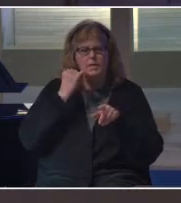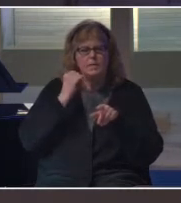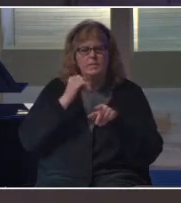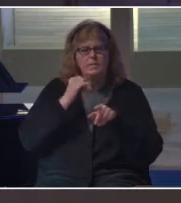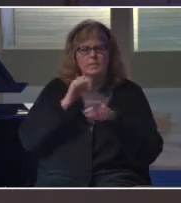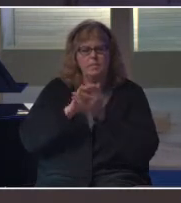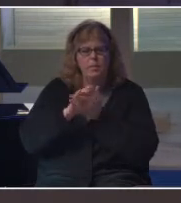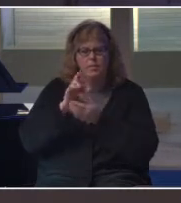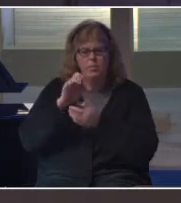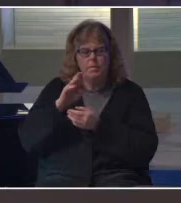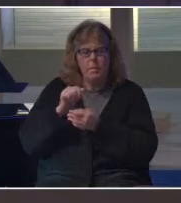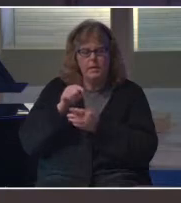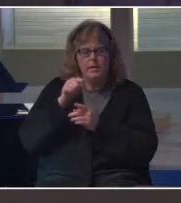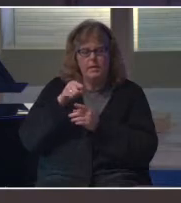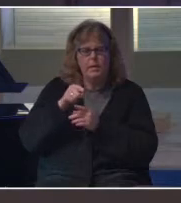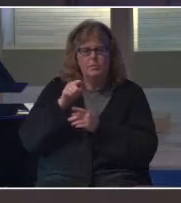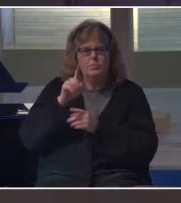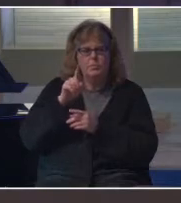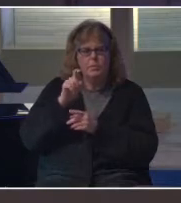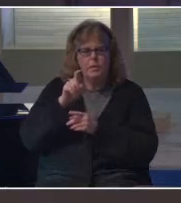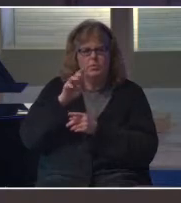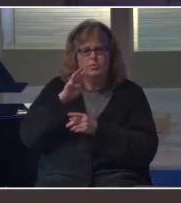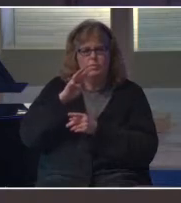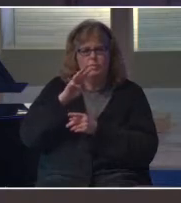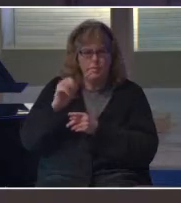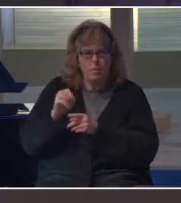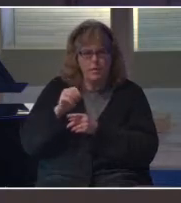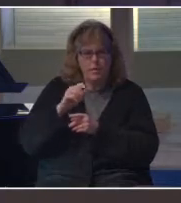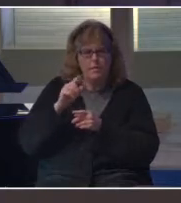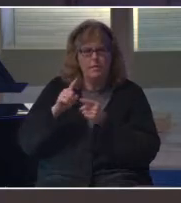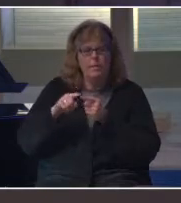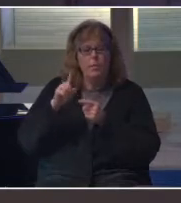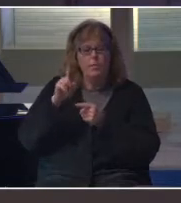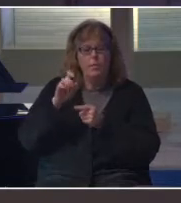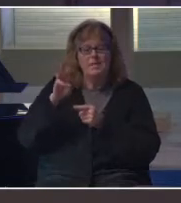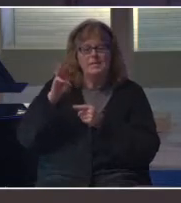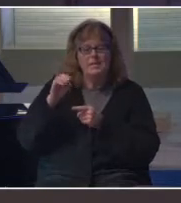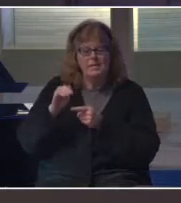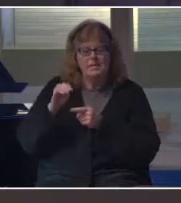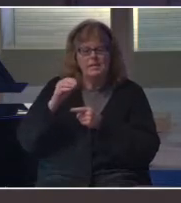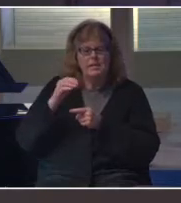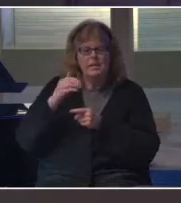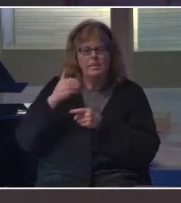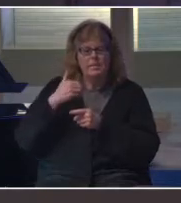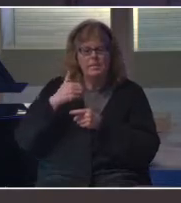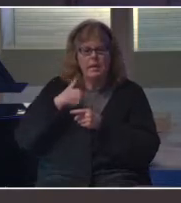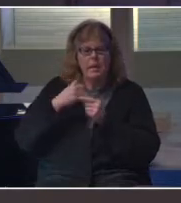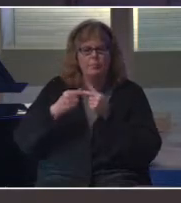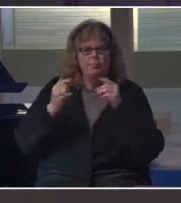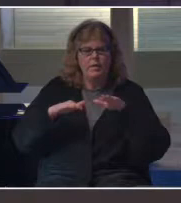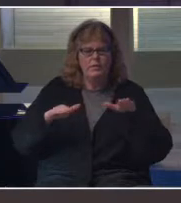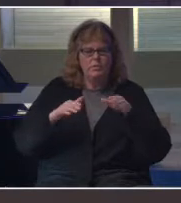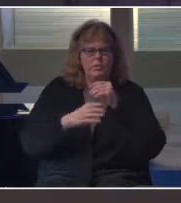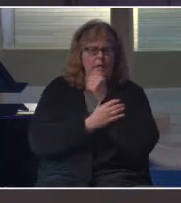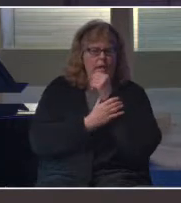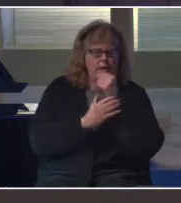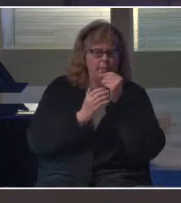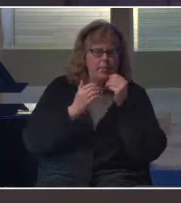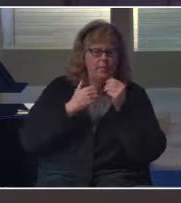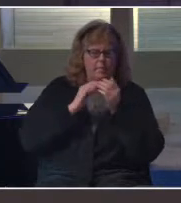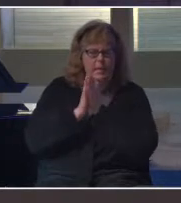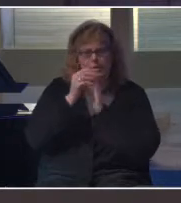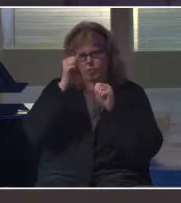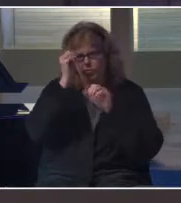Isaac married Rebekah, he was 140, and when he was 160, he had grandchildren. He became a